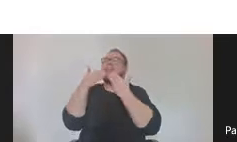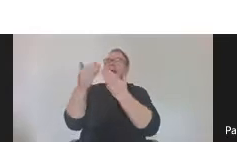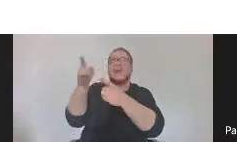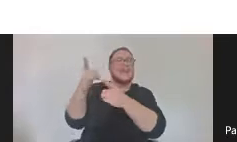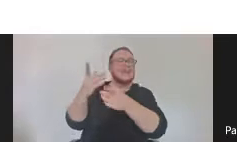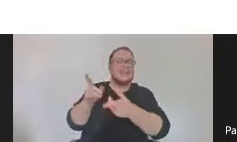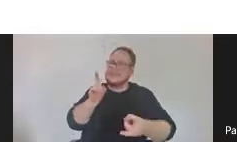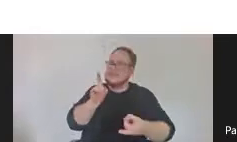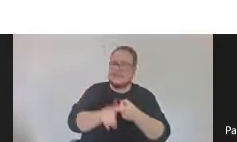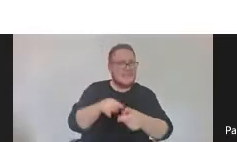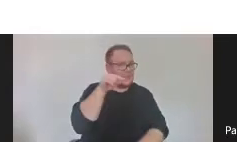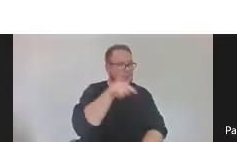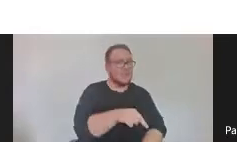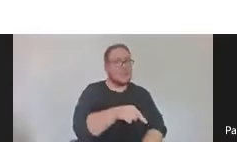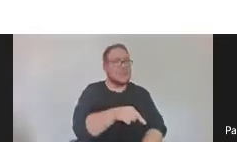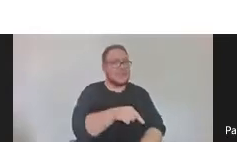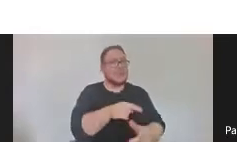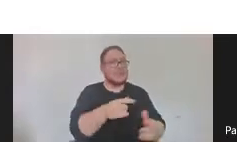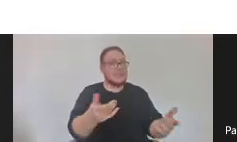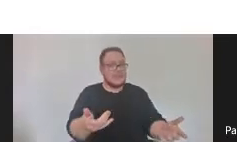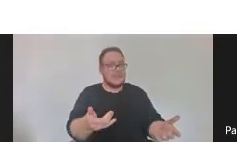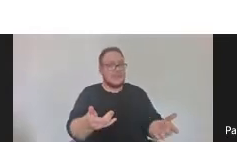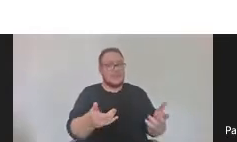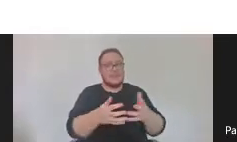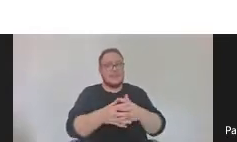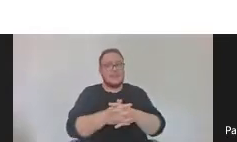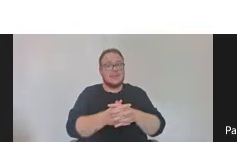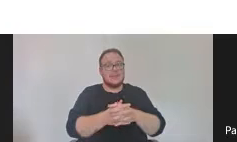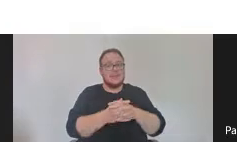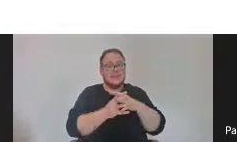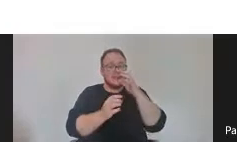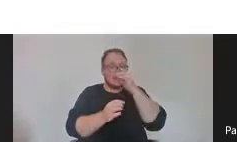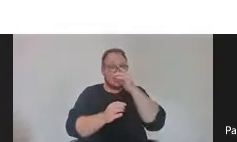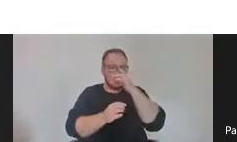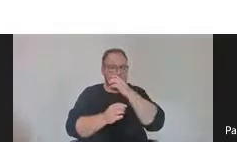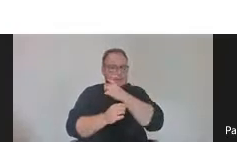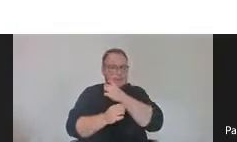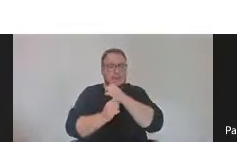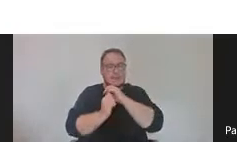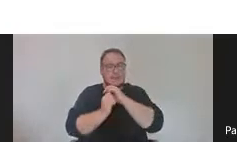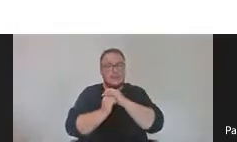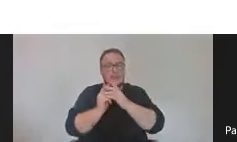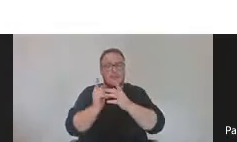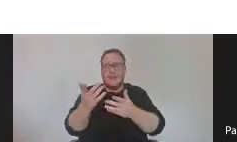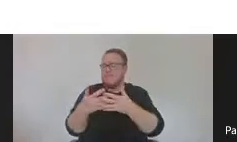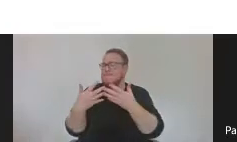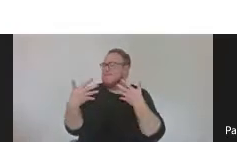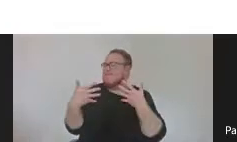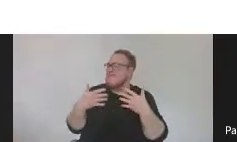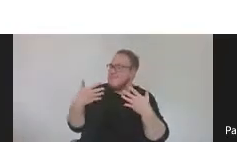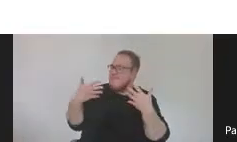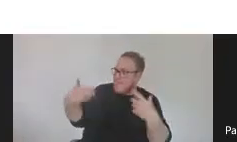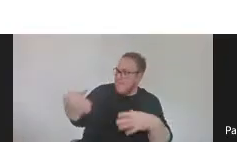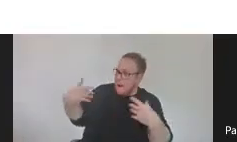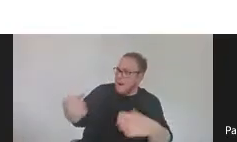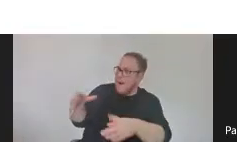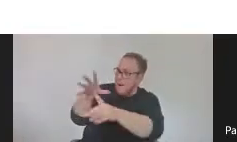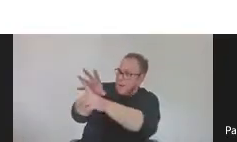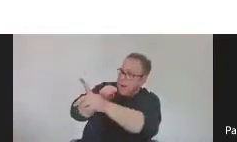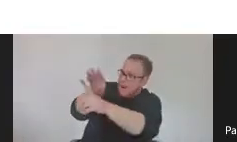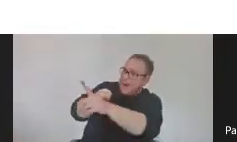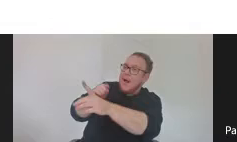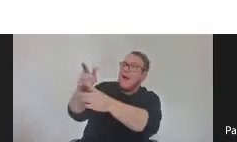this cause. Not only has he been a inspiring and